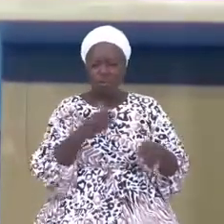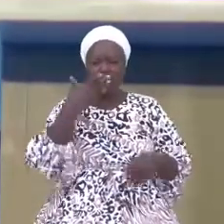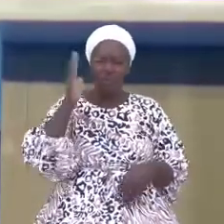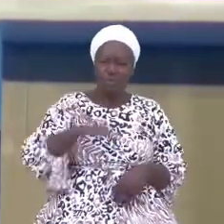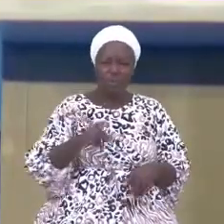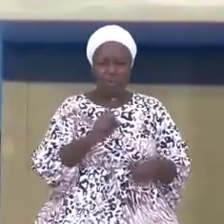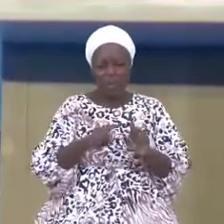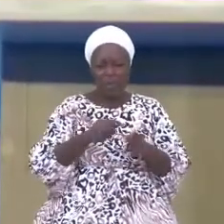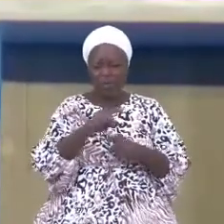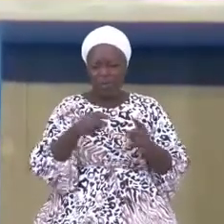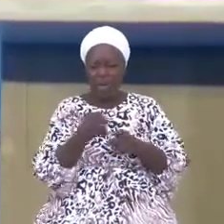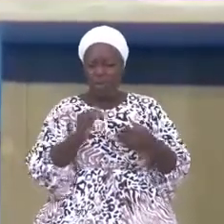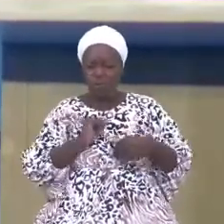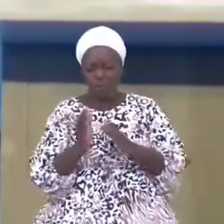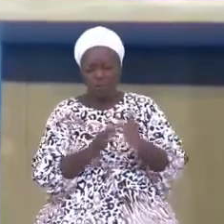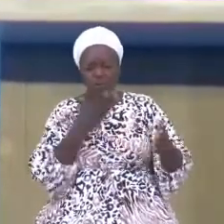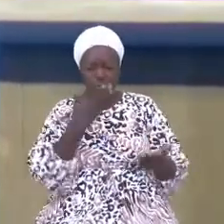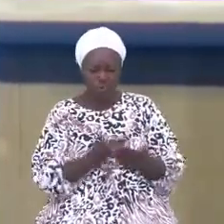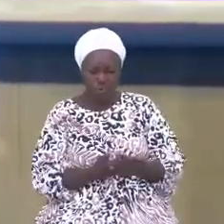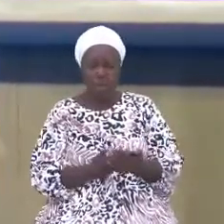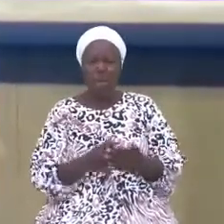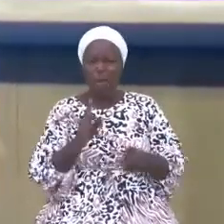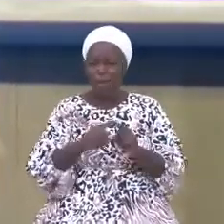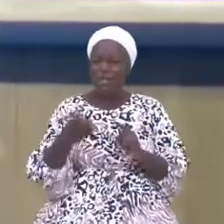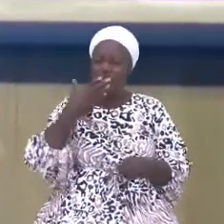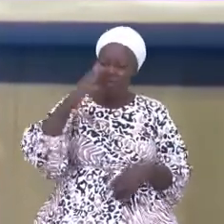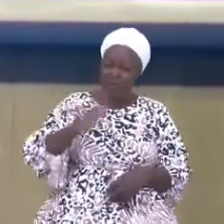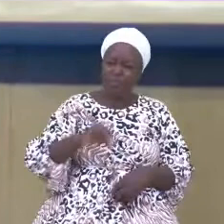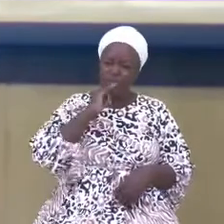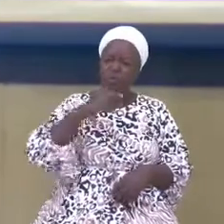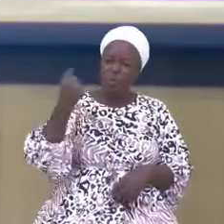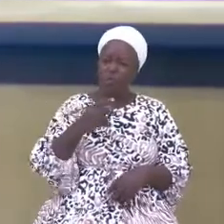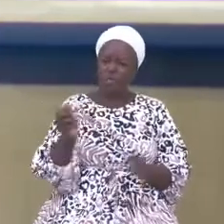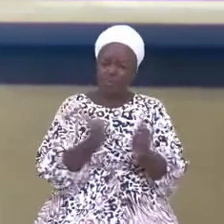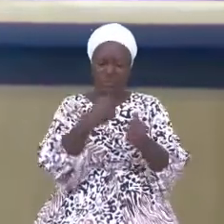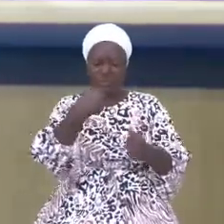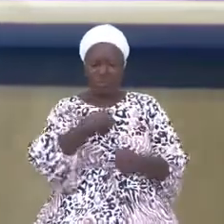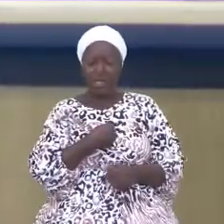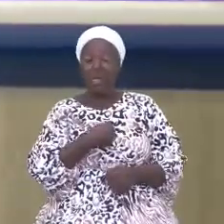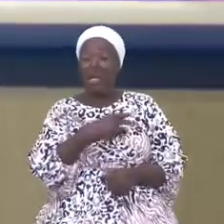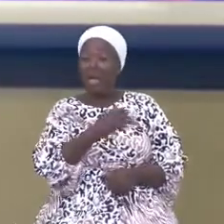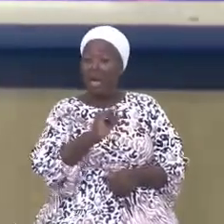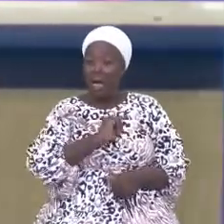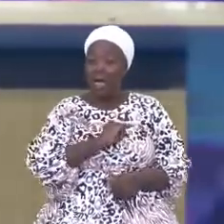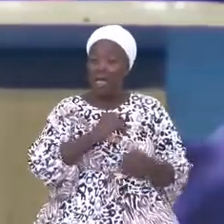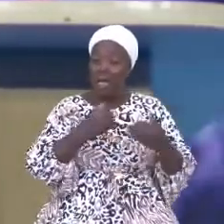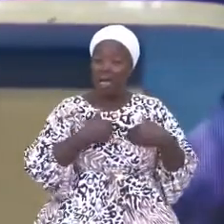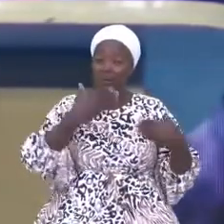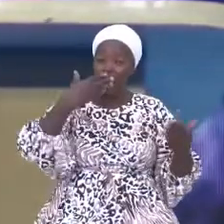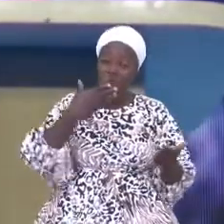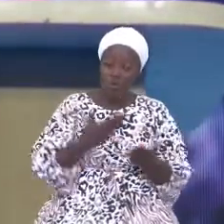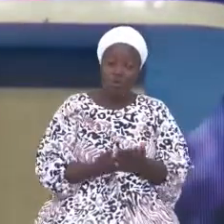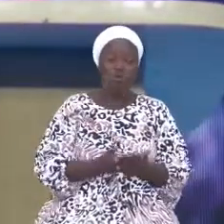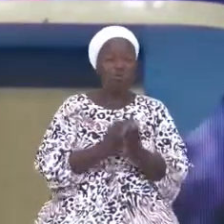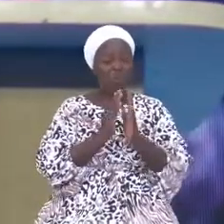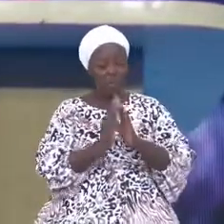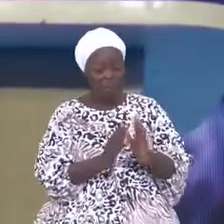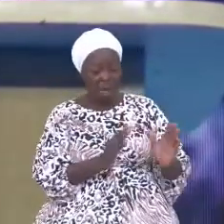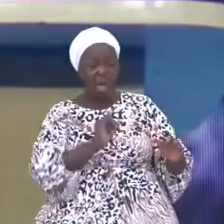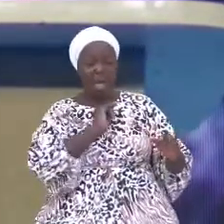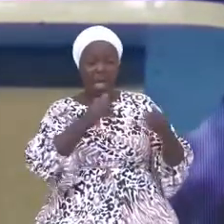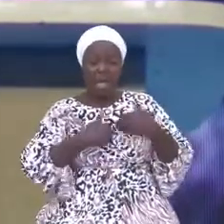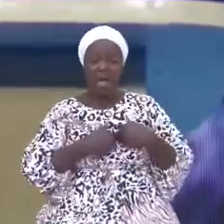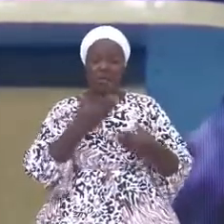when I want to do good, evil is present with me. I have good intention, and I